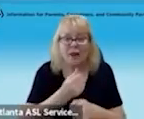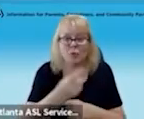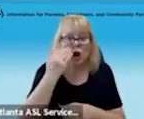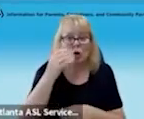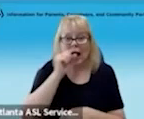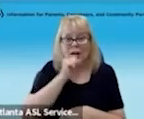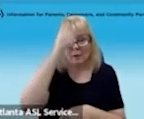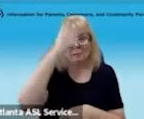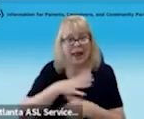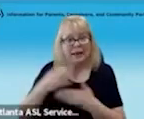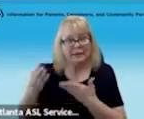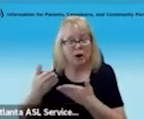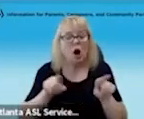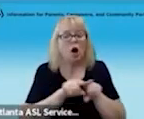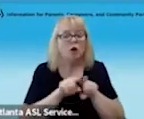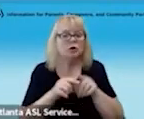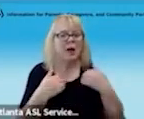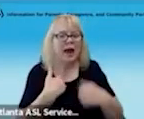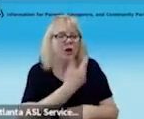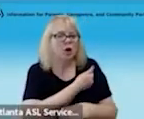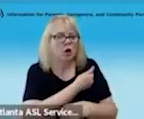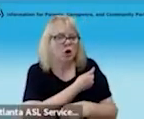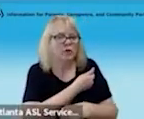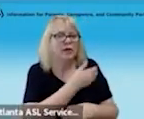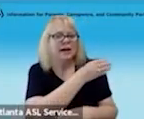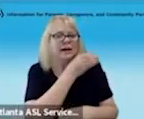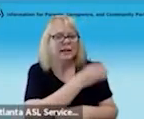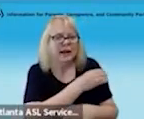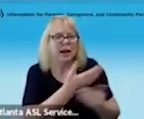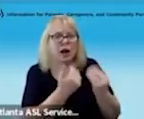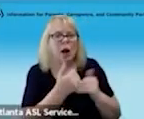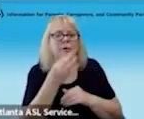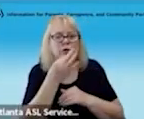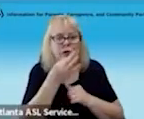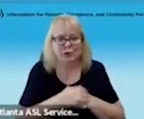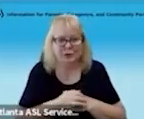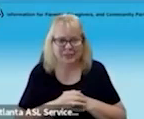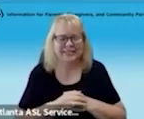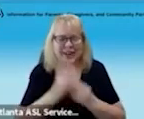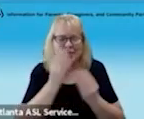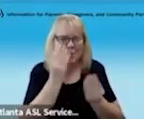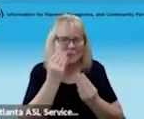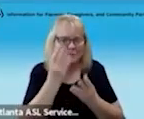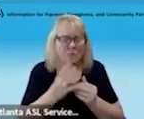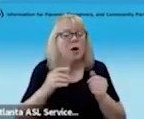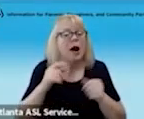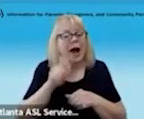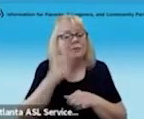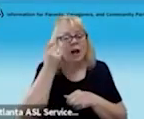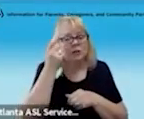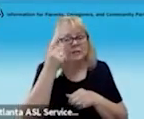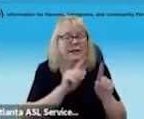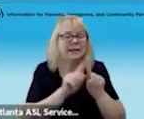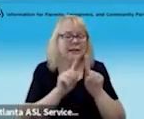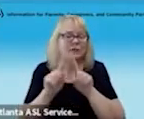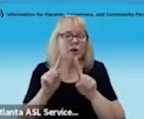also walking with el paletero, which is means the ice cream man, and making sure that everybody hears that the ice cream man is here,